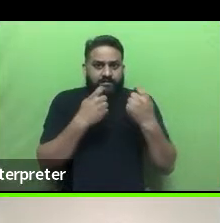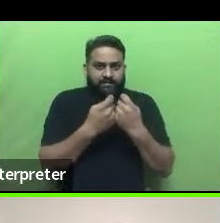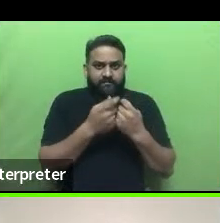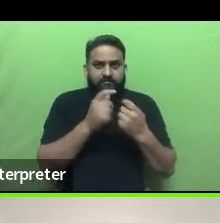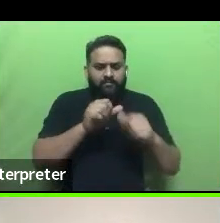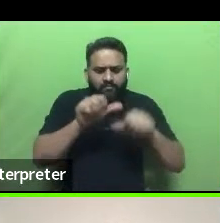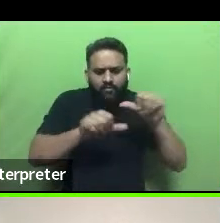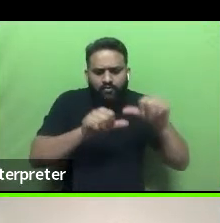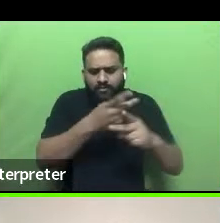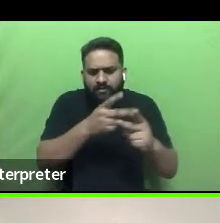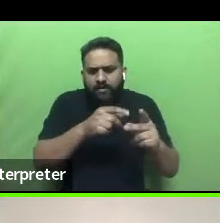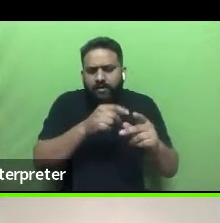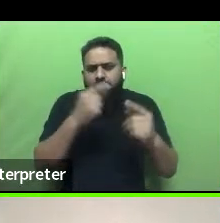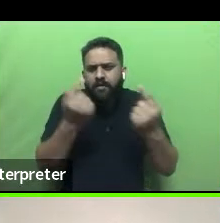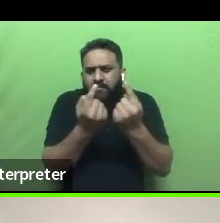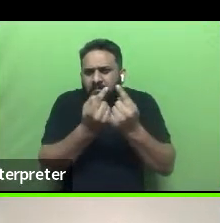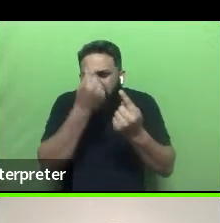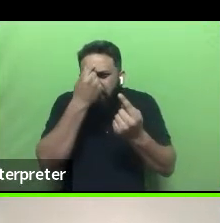procedural issues.